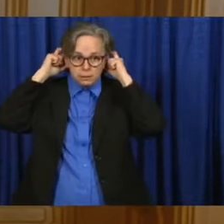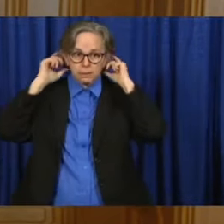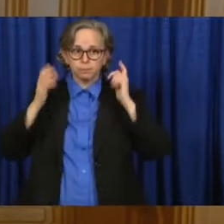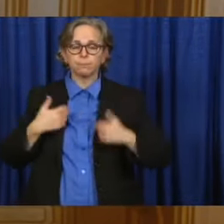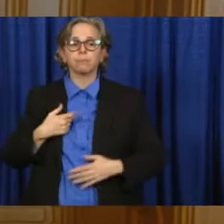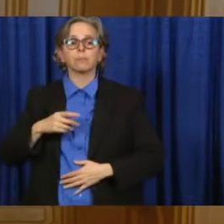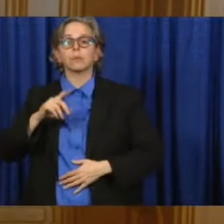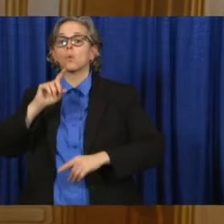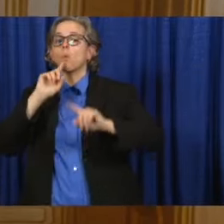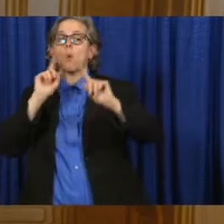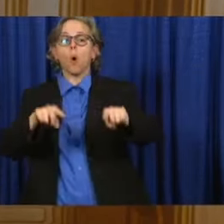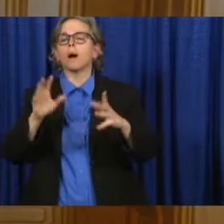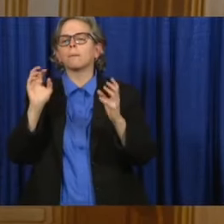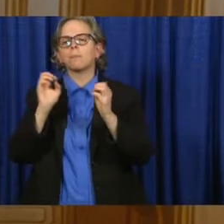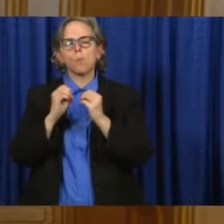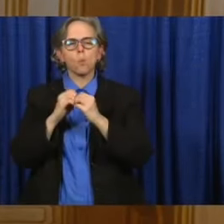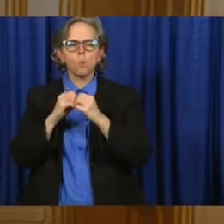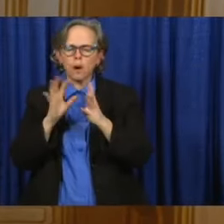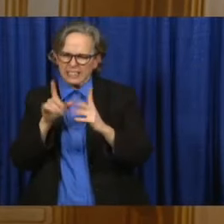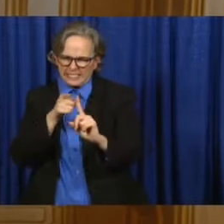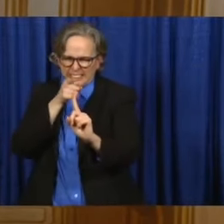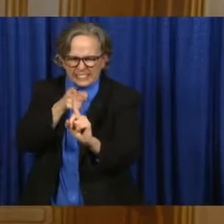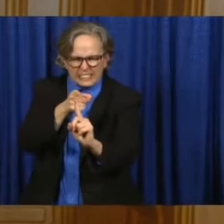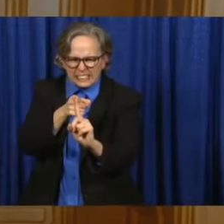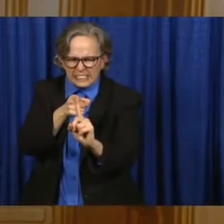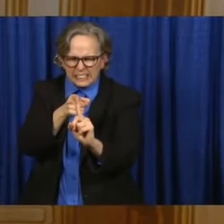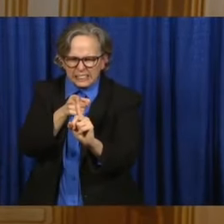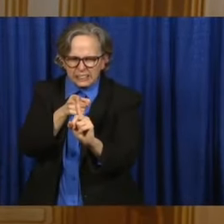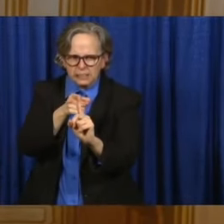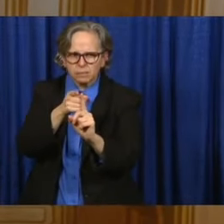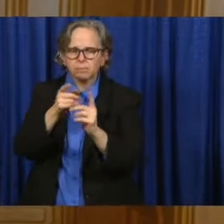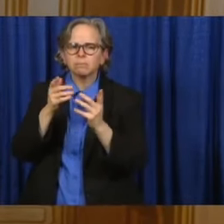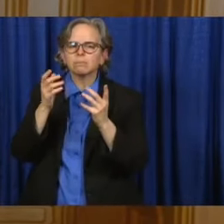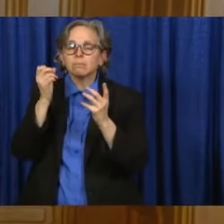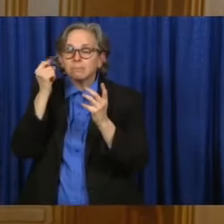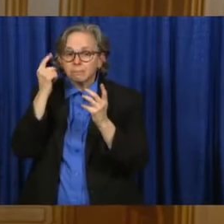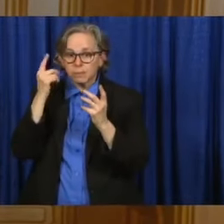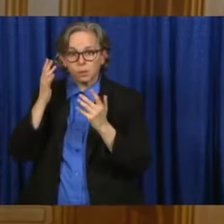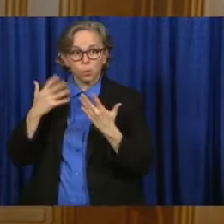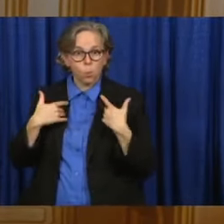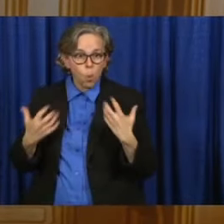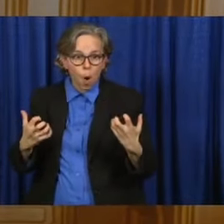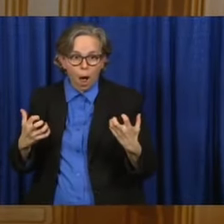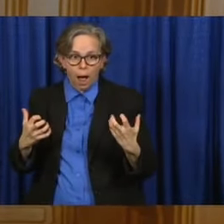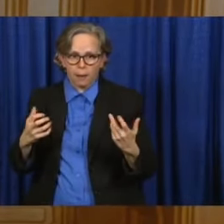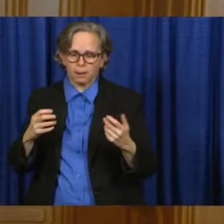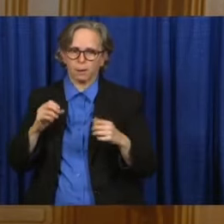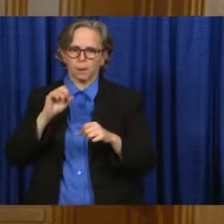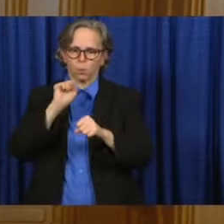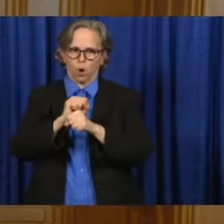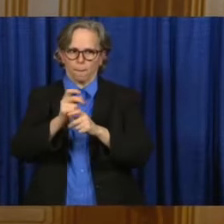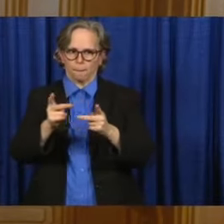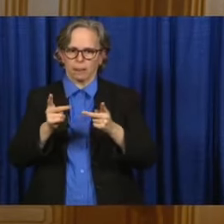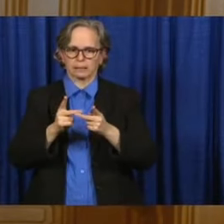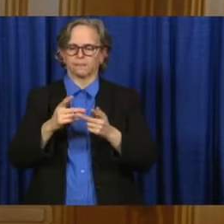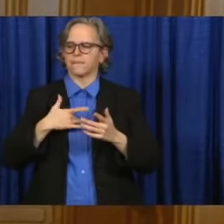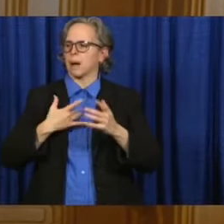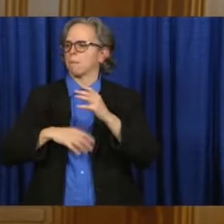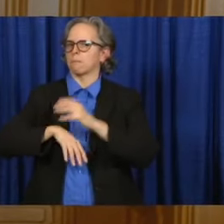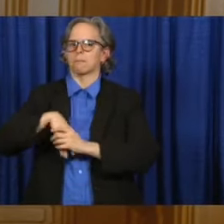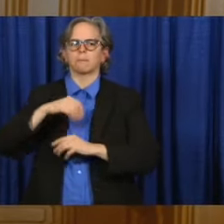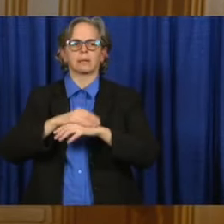refined to try to make the workplace, particularly in retail, more safer for the